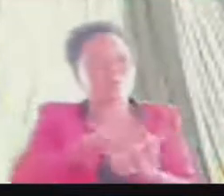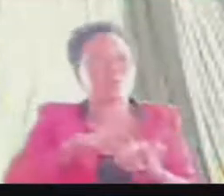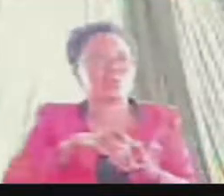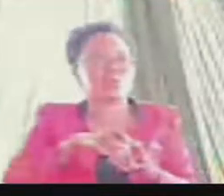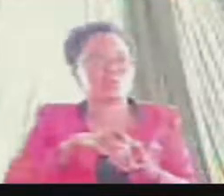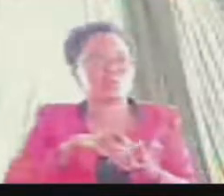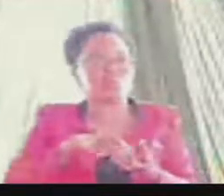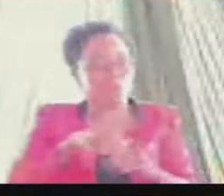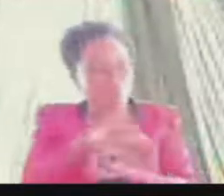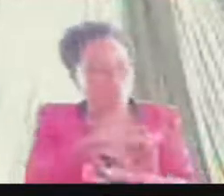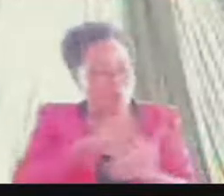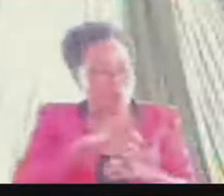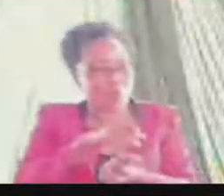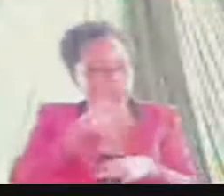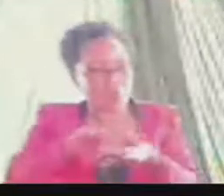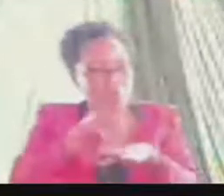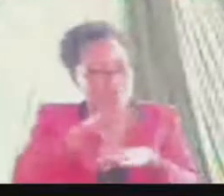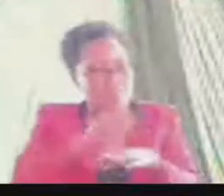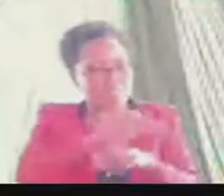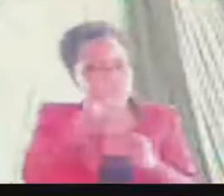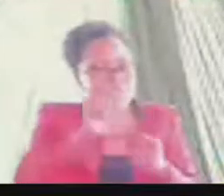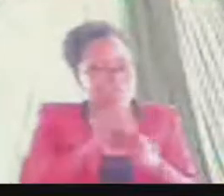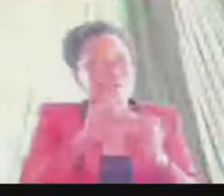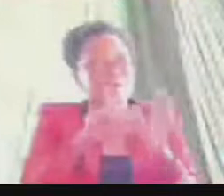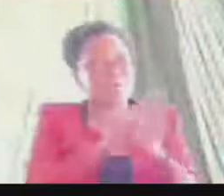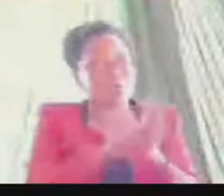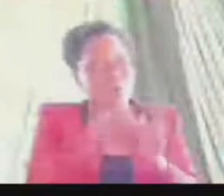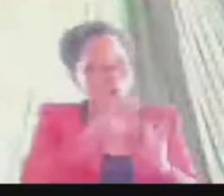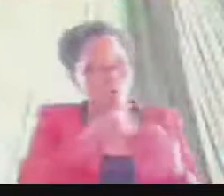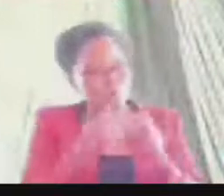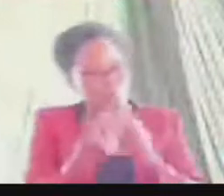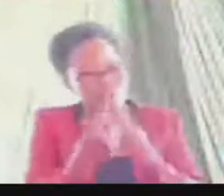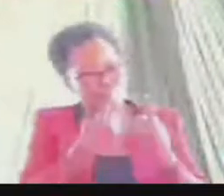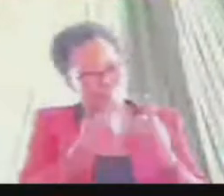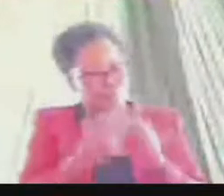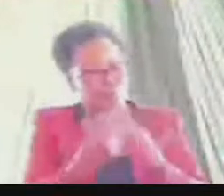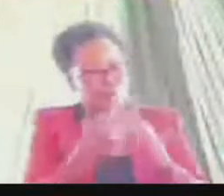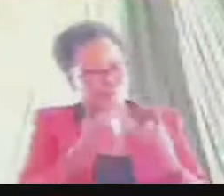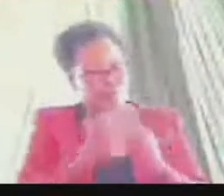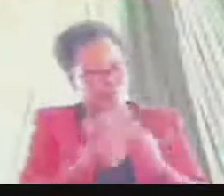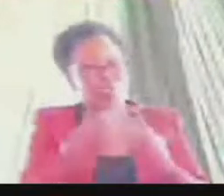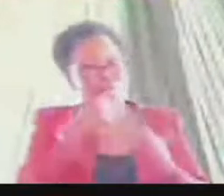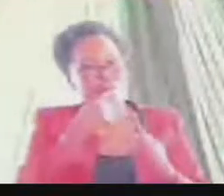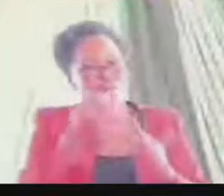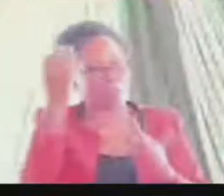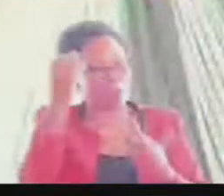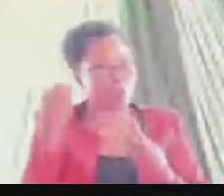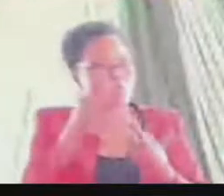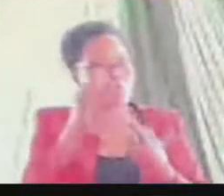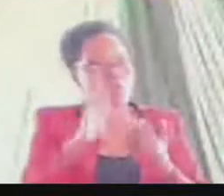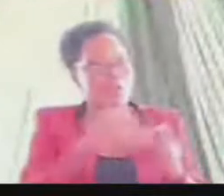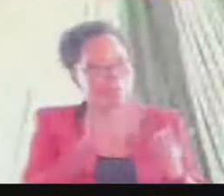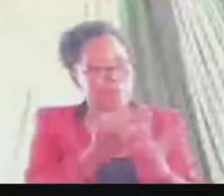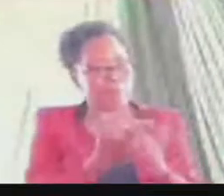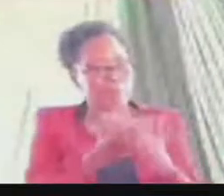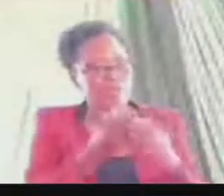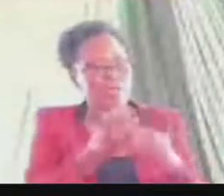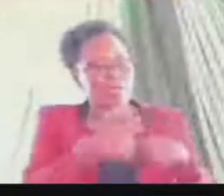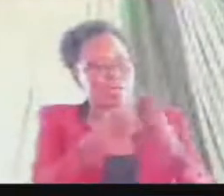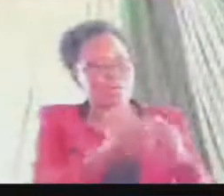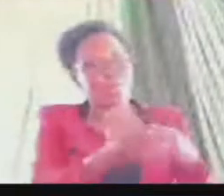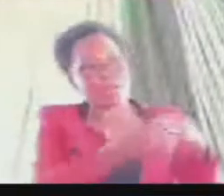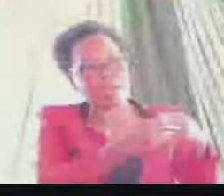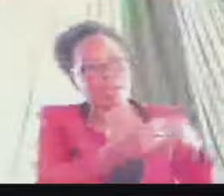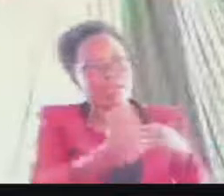aspect of the law, and we deliberate on it and tell them that the Court of Appeal has guided you, so can